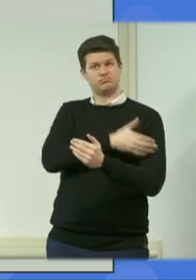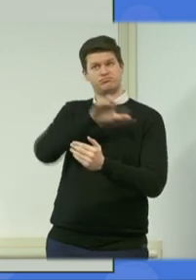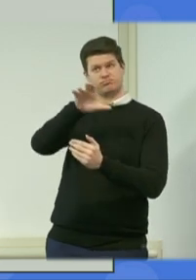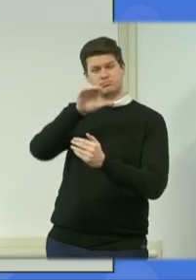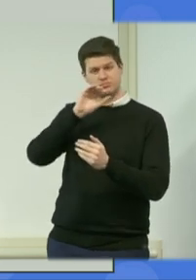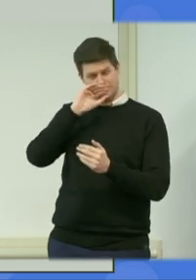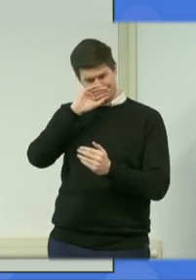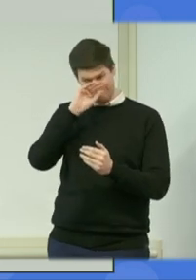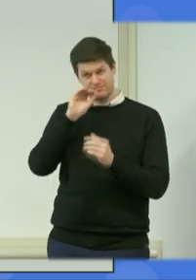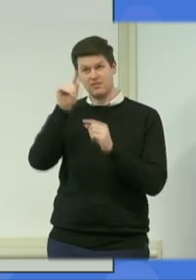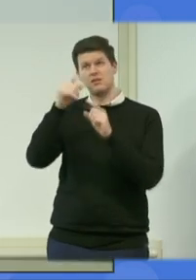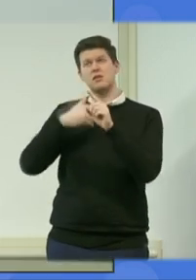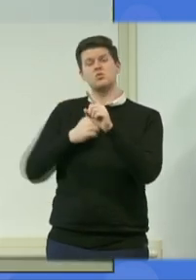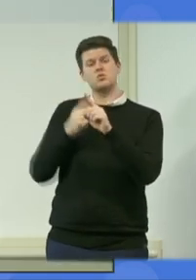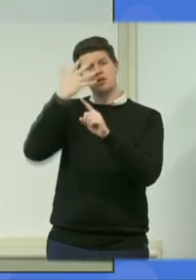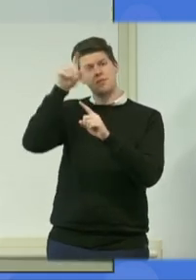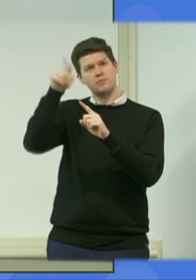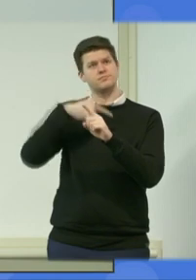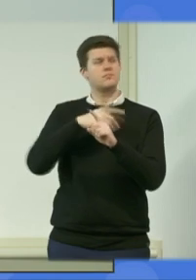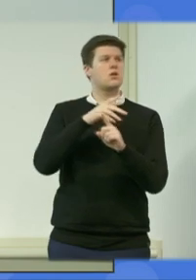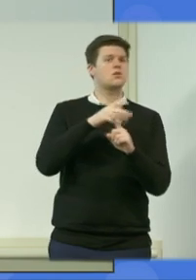to councils.